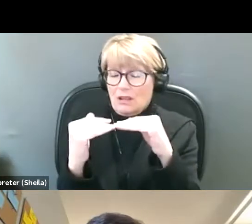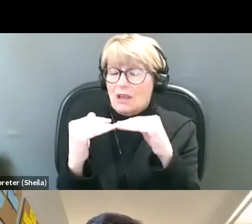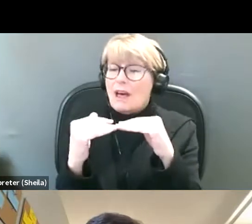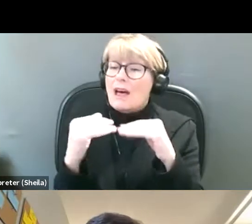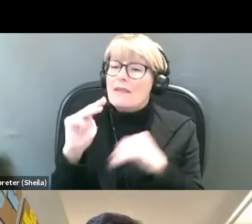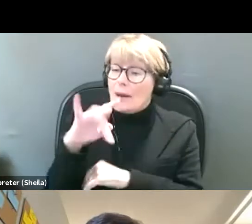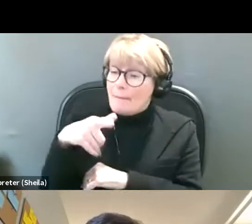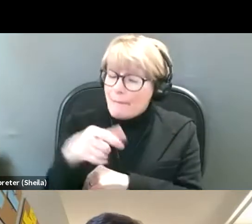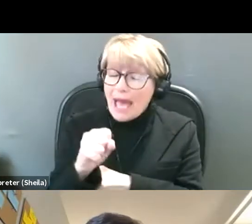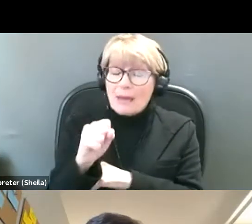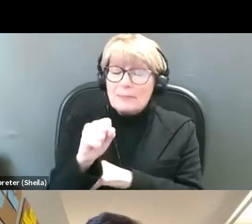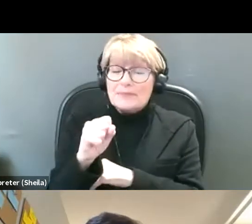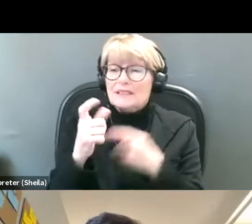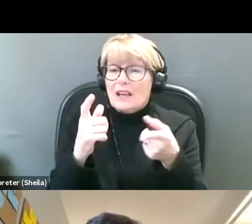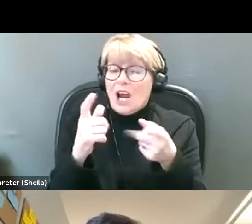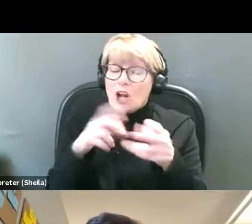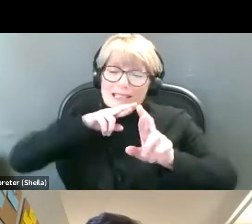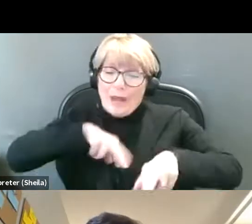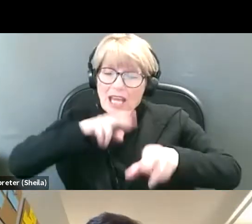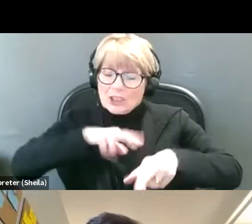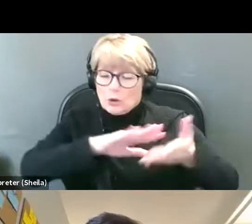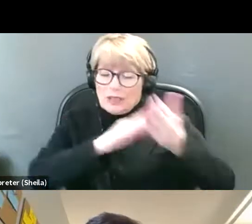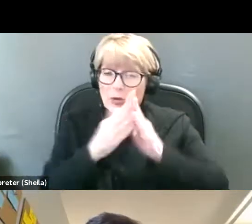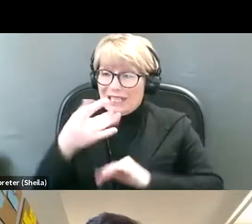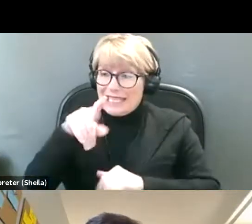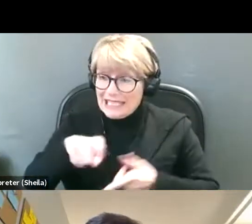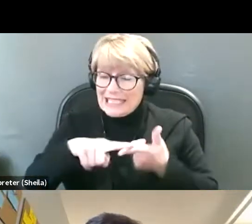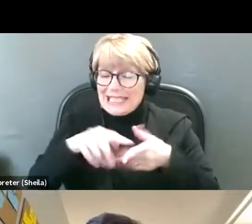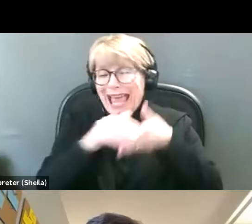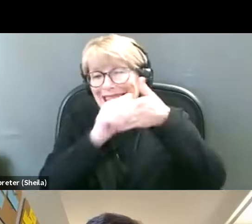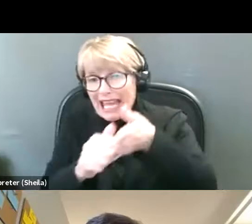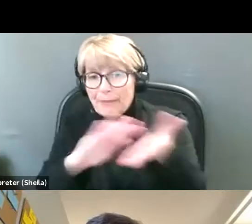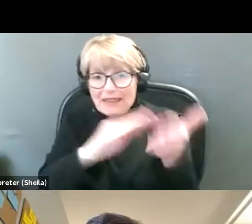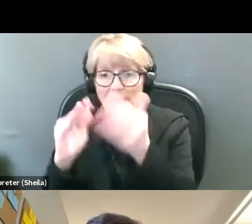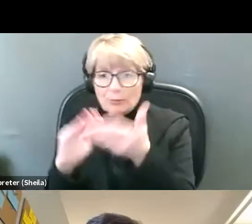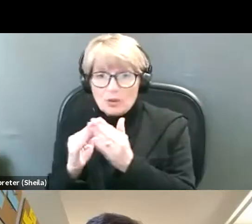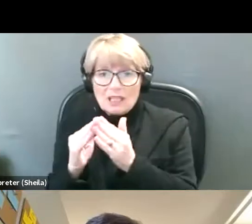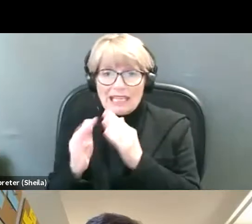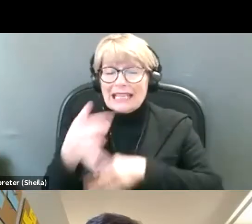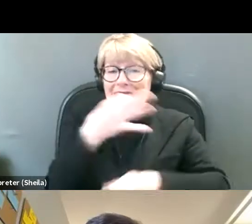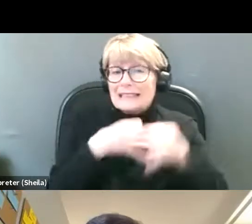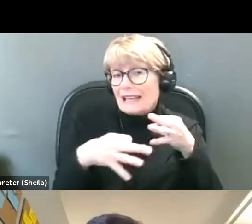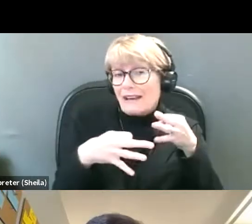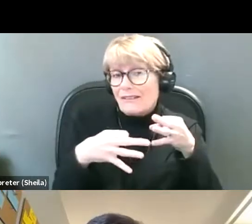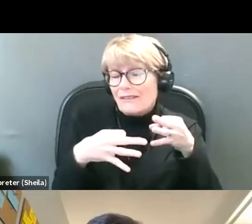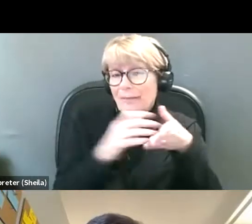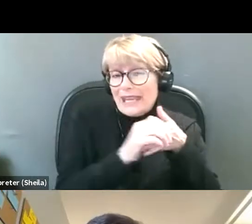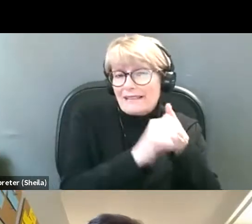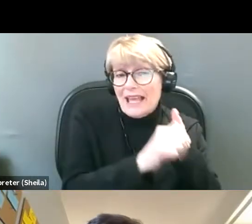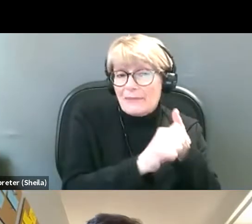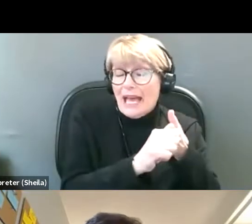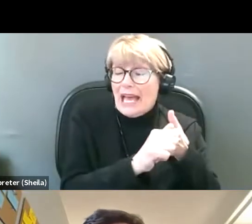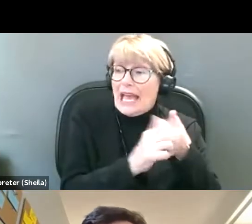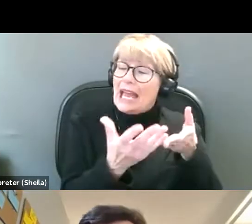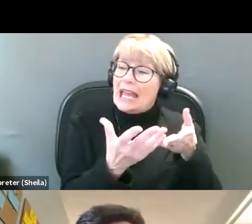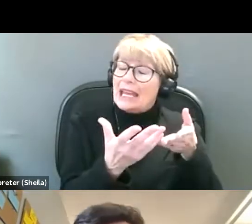are responsive to community needs and being led by community input, rather than by